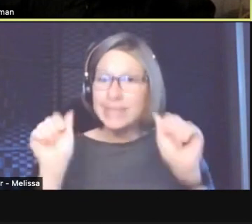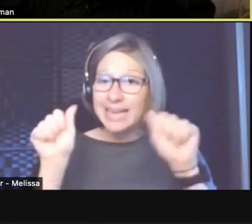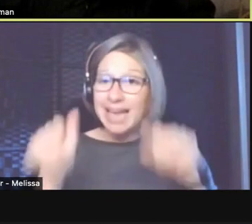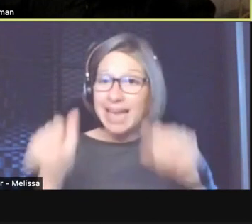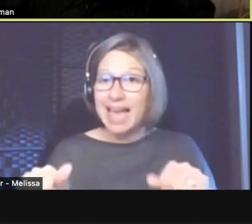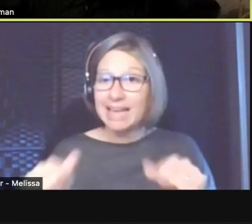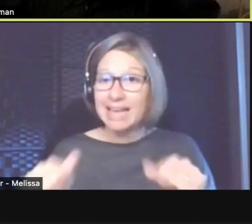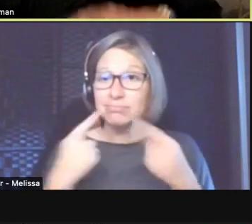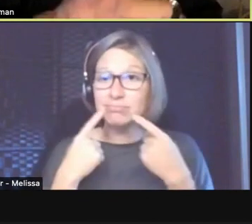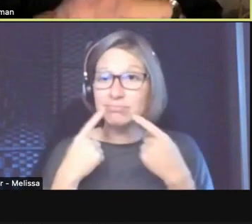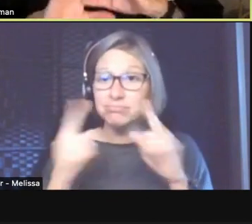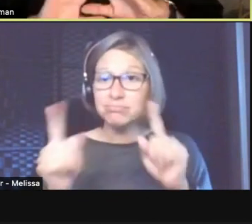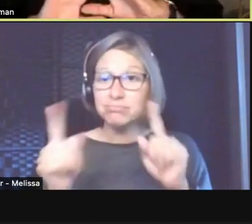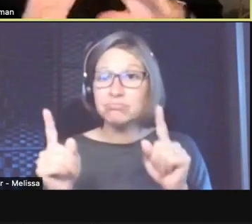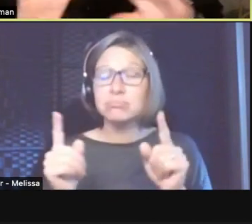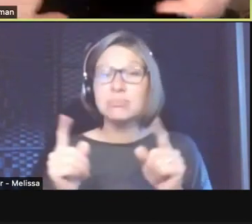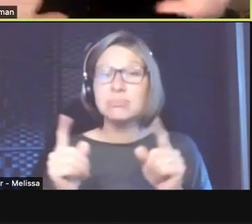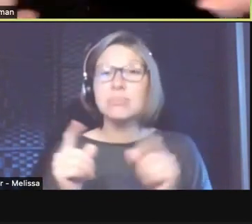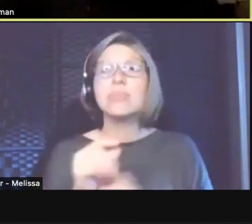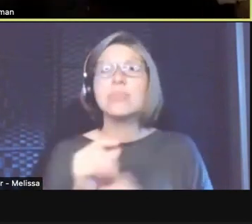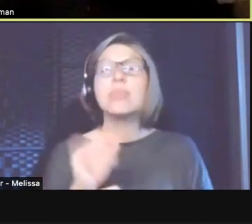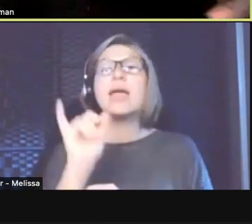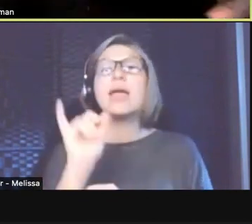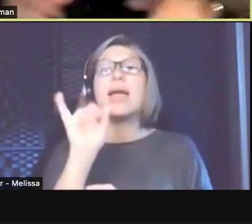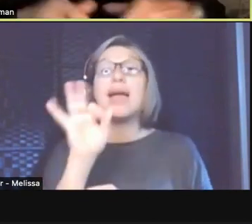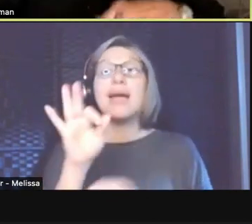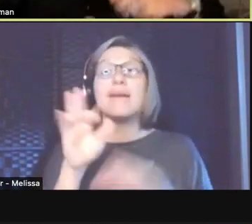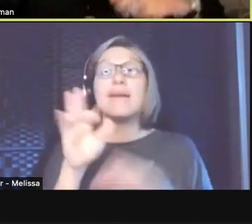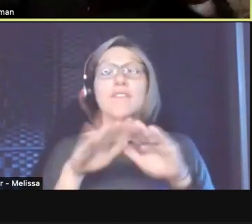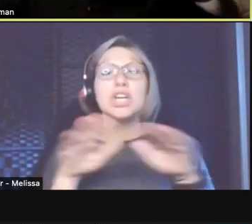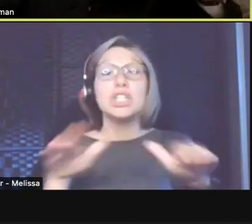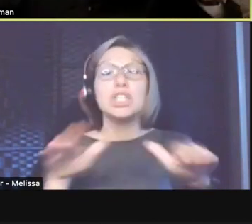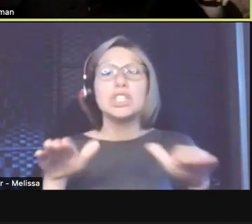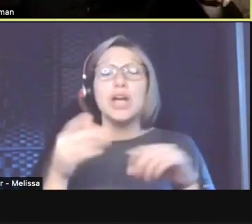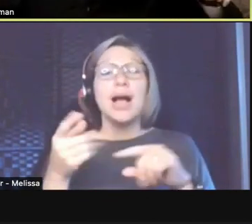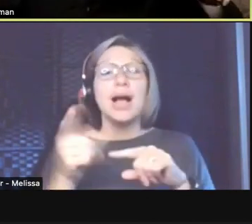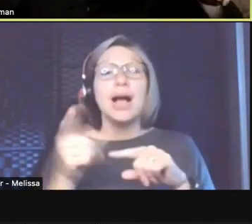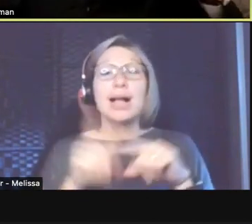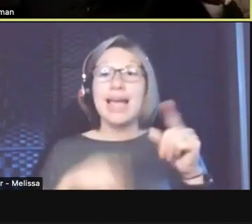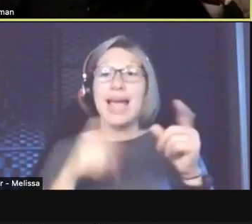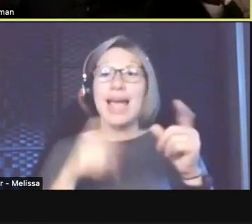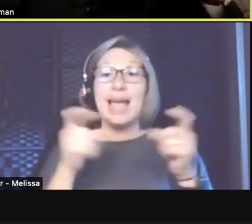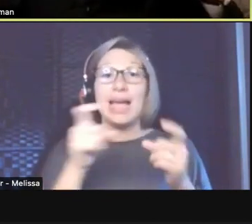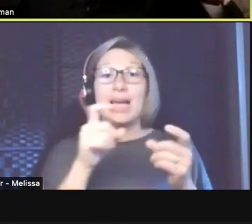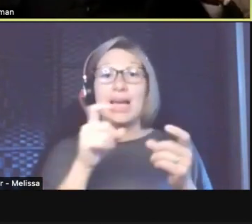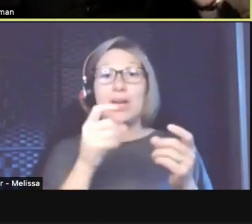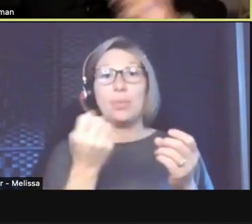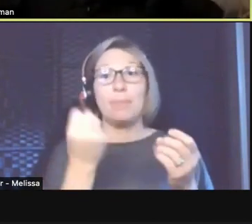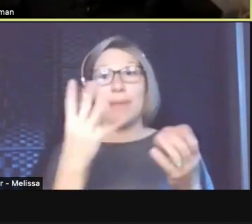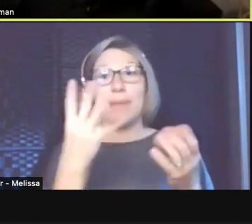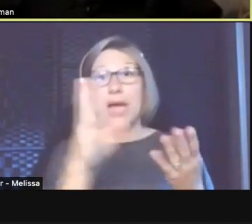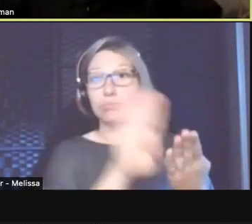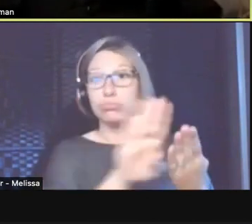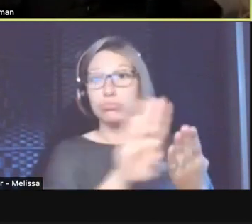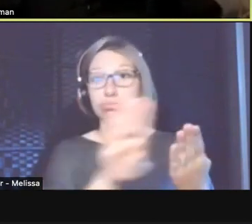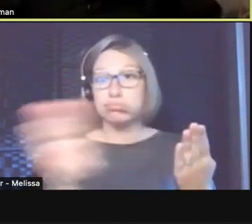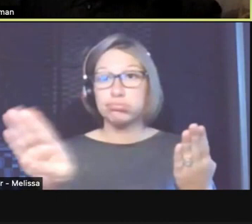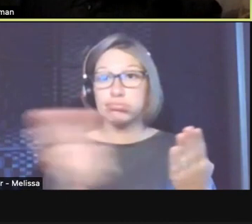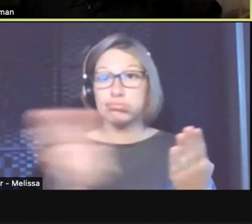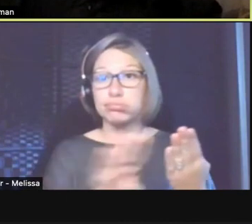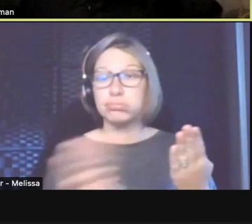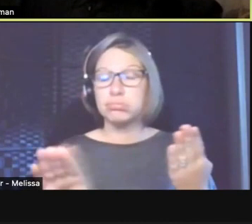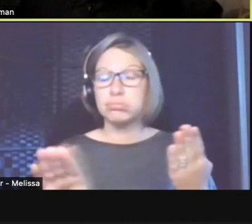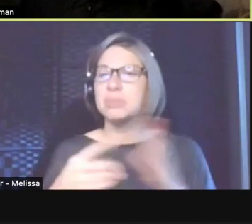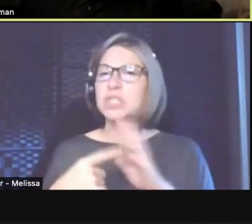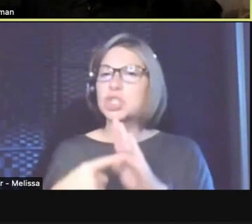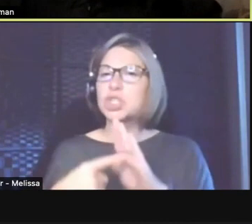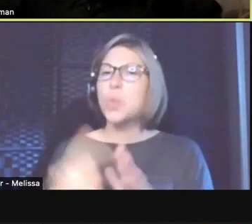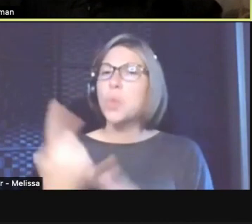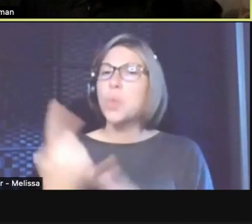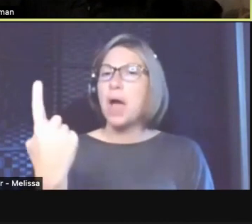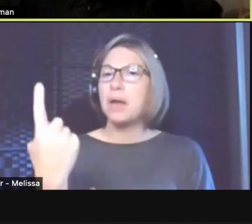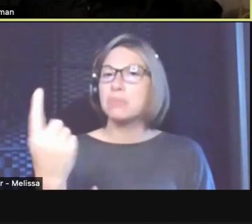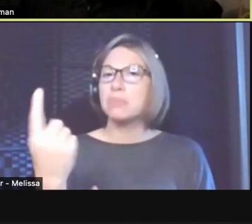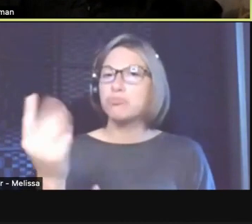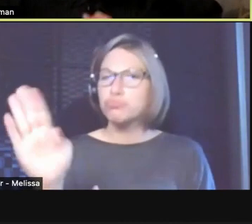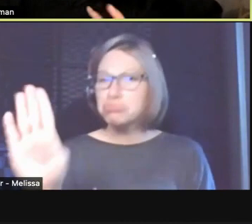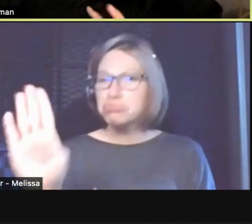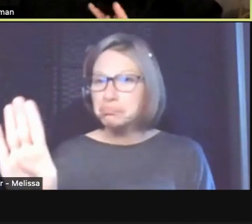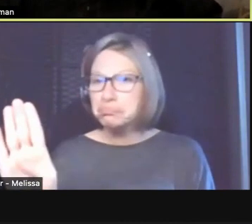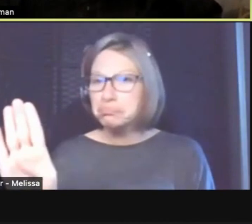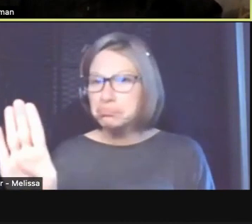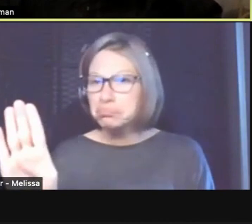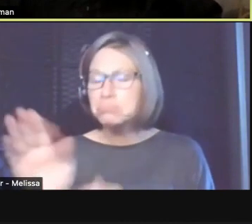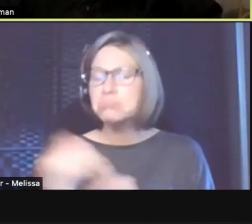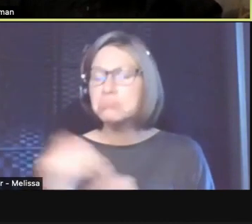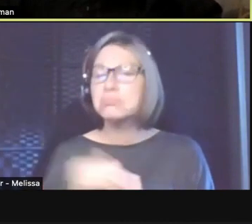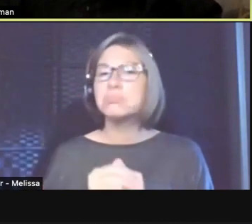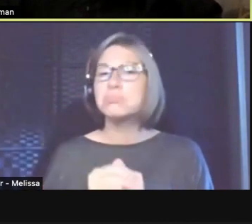so, if the child can't handle the array, I'll just show them to them one at a time. Okay. And sometimes it works better if I say,